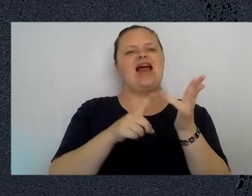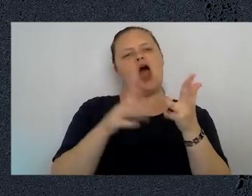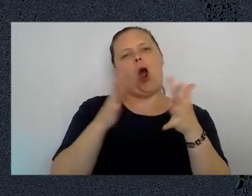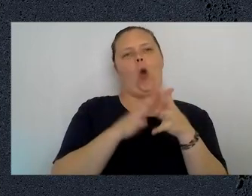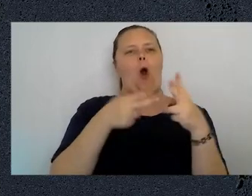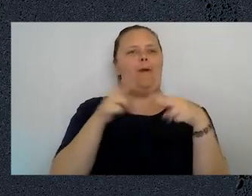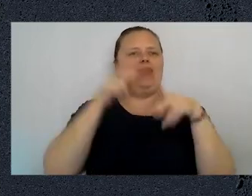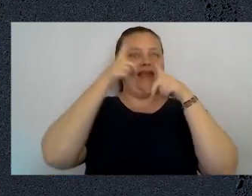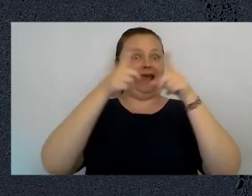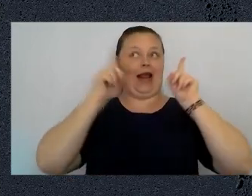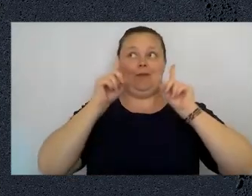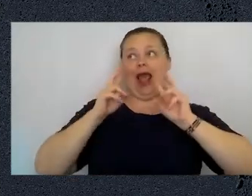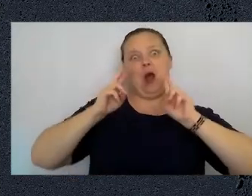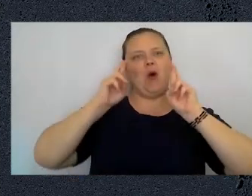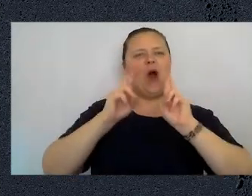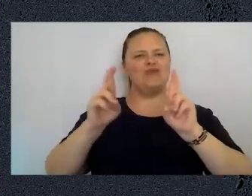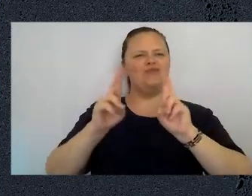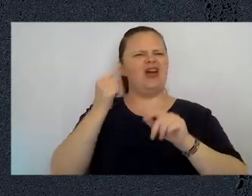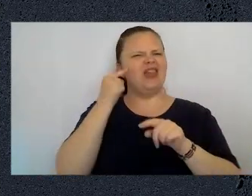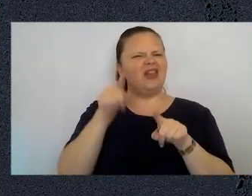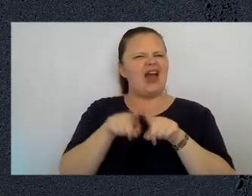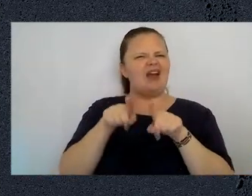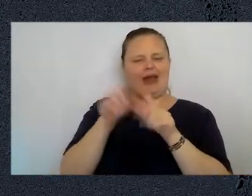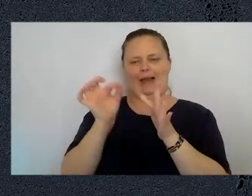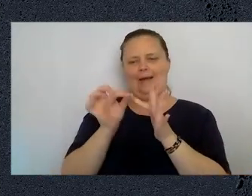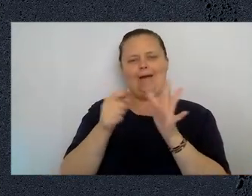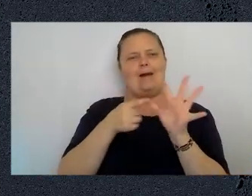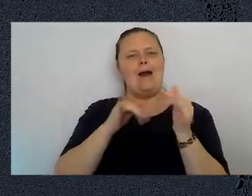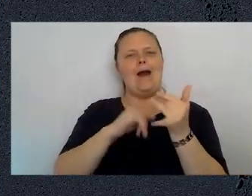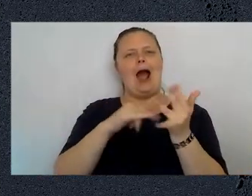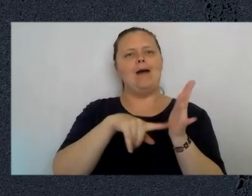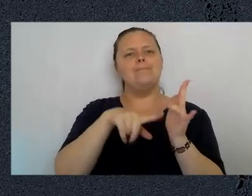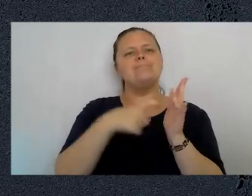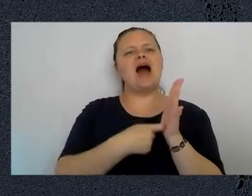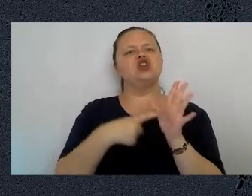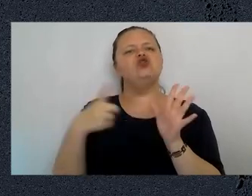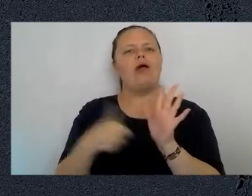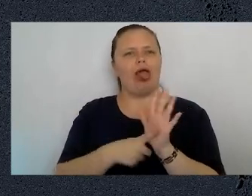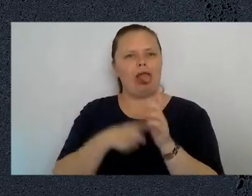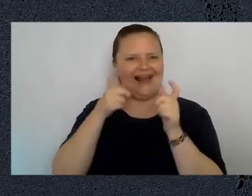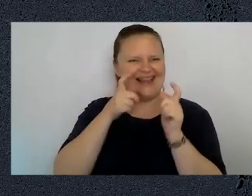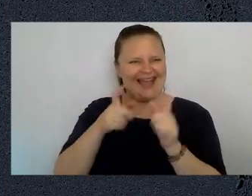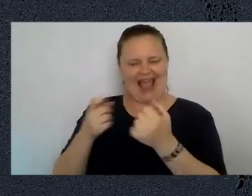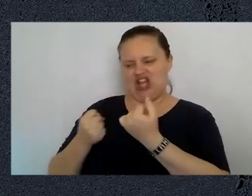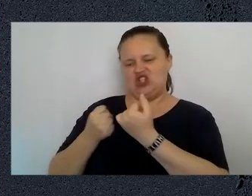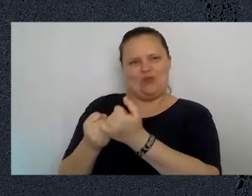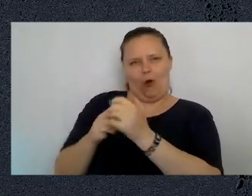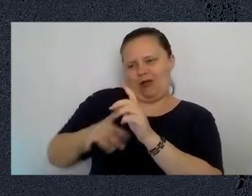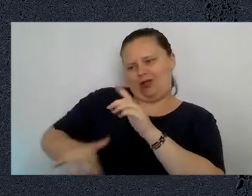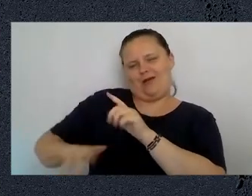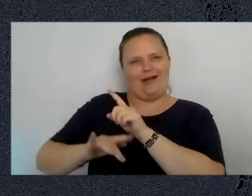I think it's that pastoral support, that pastoral care and support that's underneath. And so we want to work